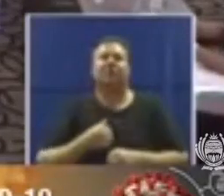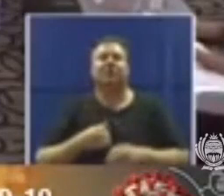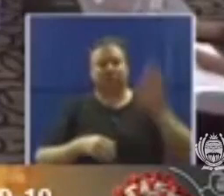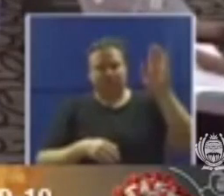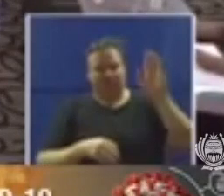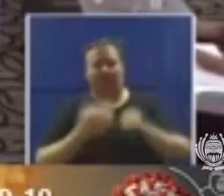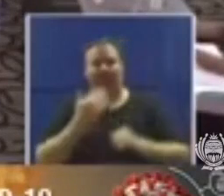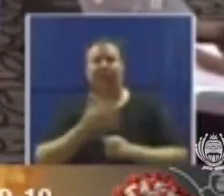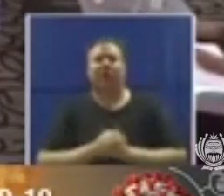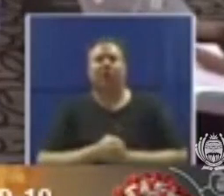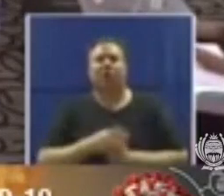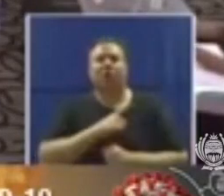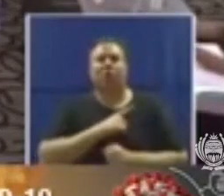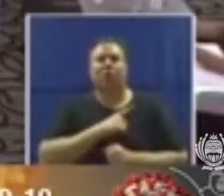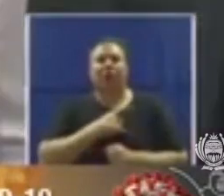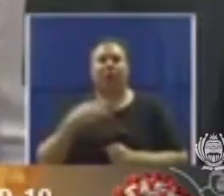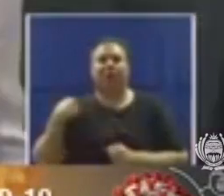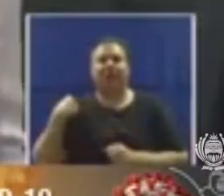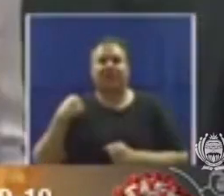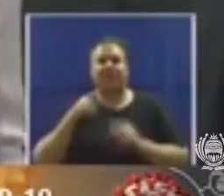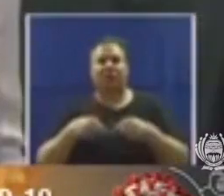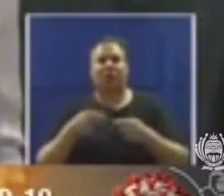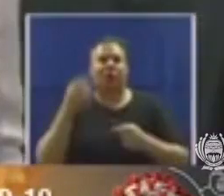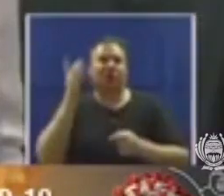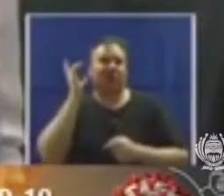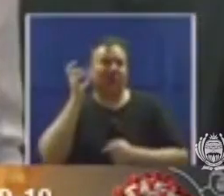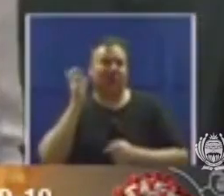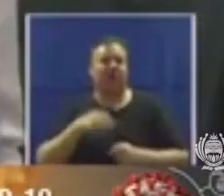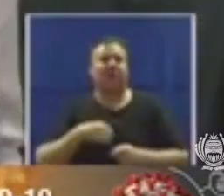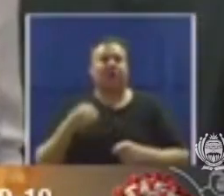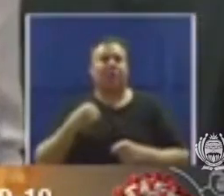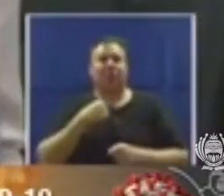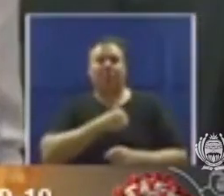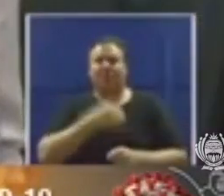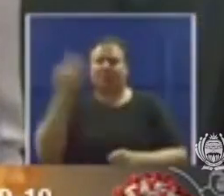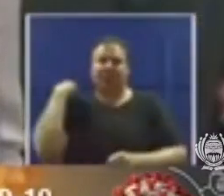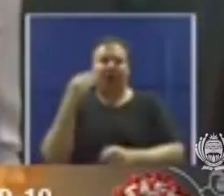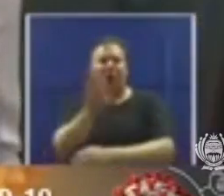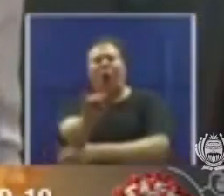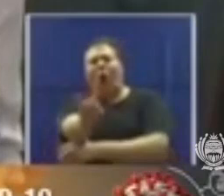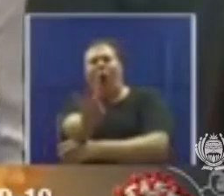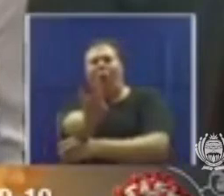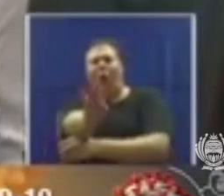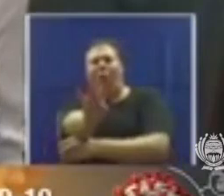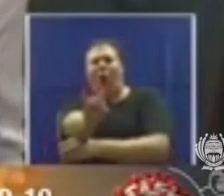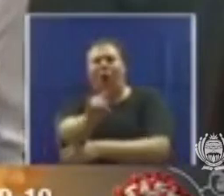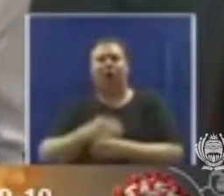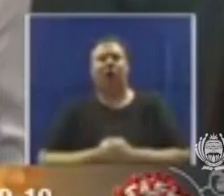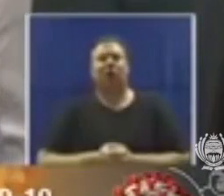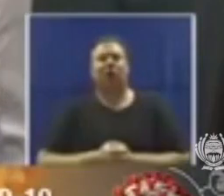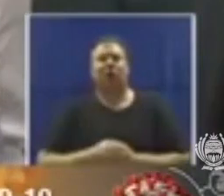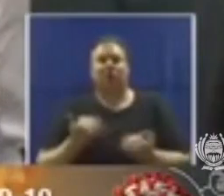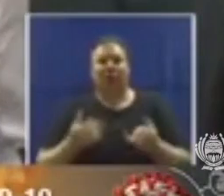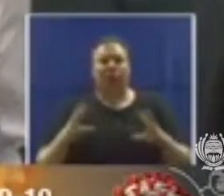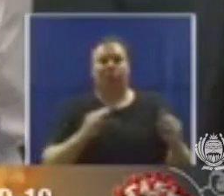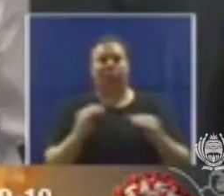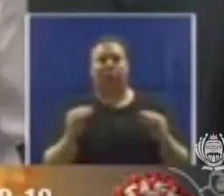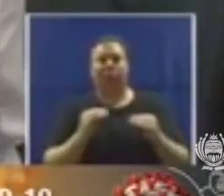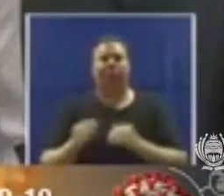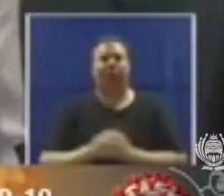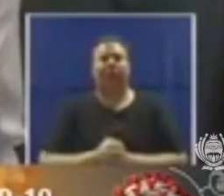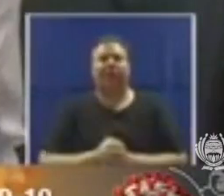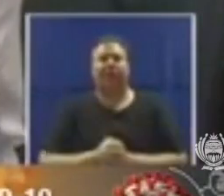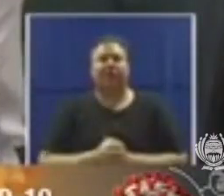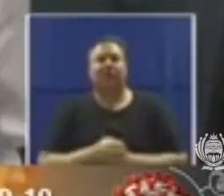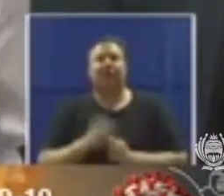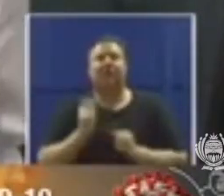The reason why the minister can't hear is because her own members behind make a noise continuously. So if you